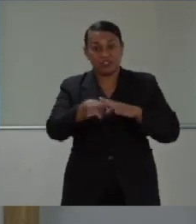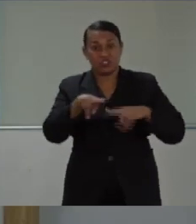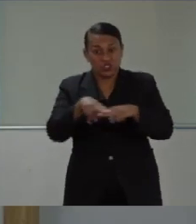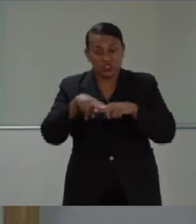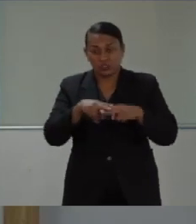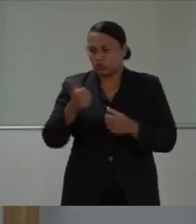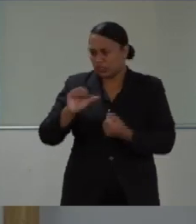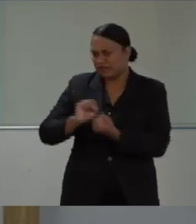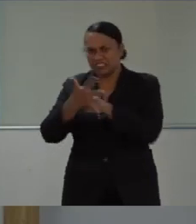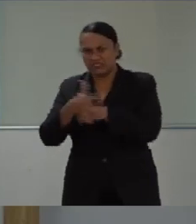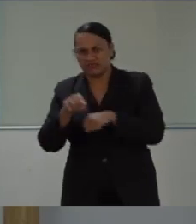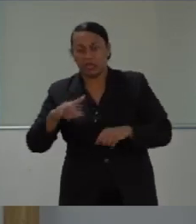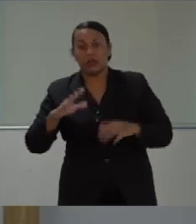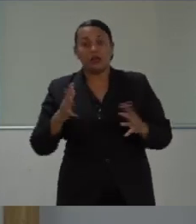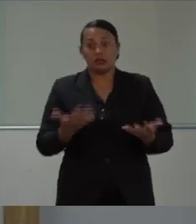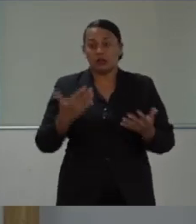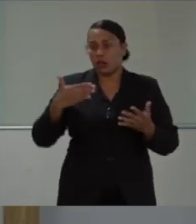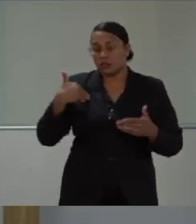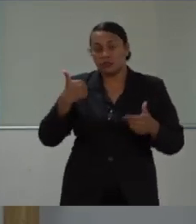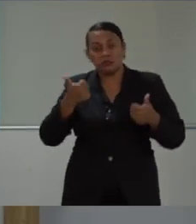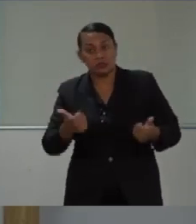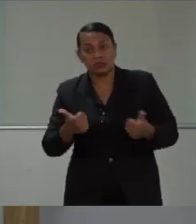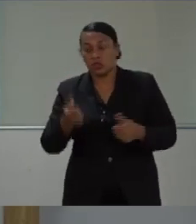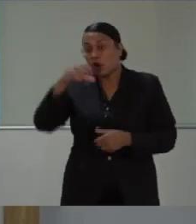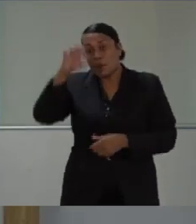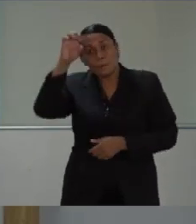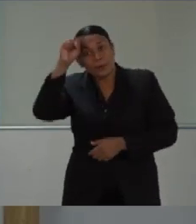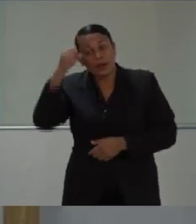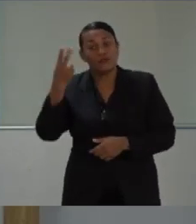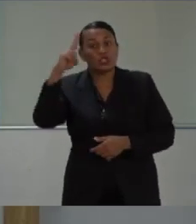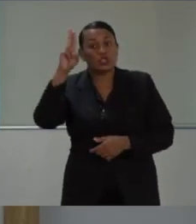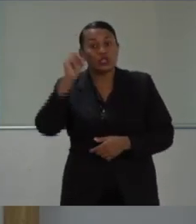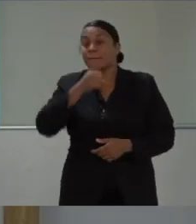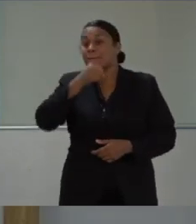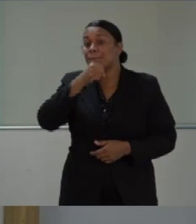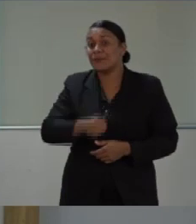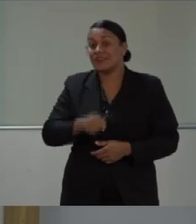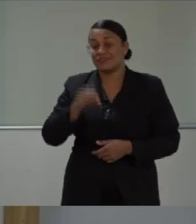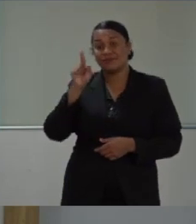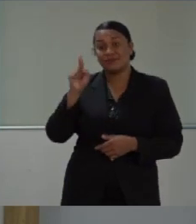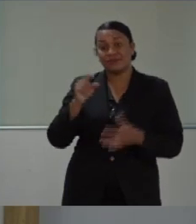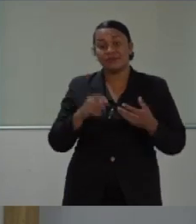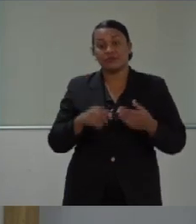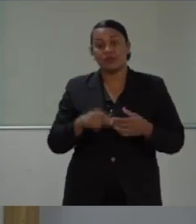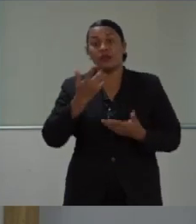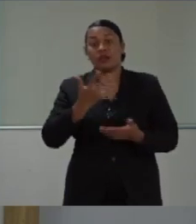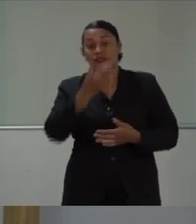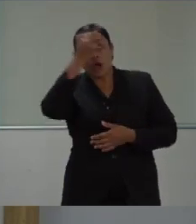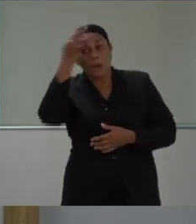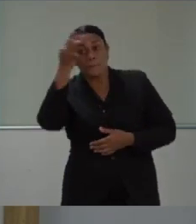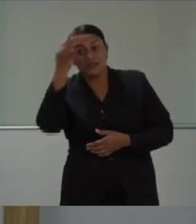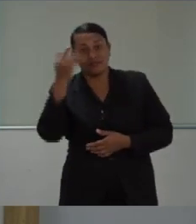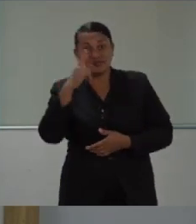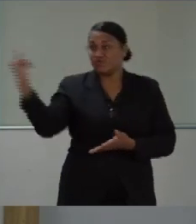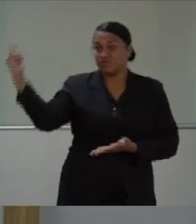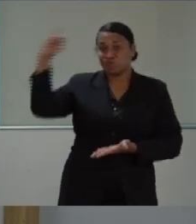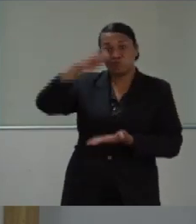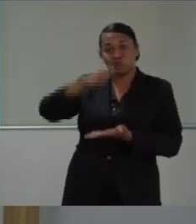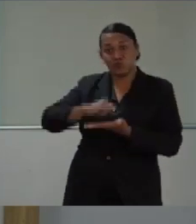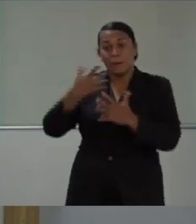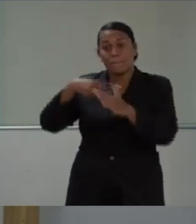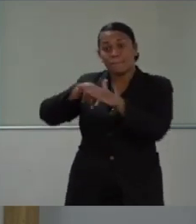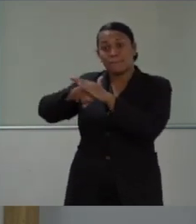You'll recall the Fijian national who our fever screening test discovered had traveled from Uruguay and smuggled his way into